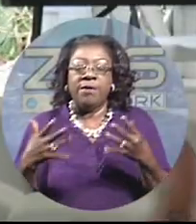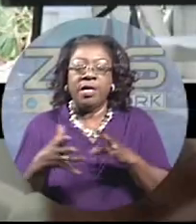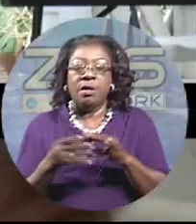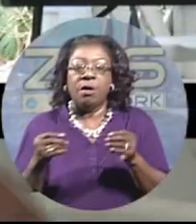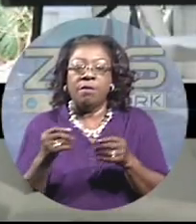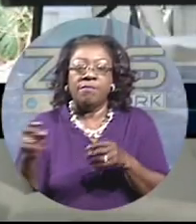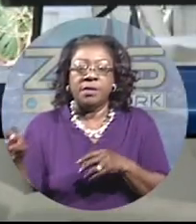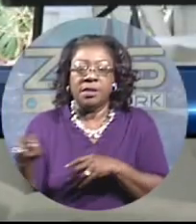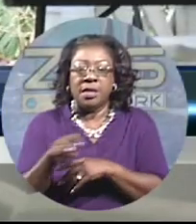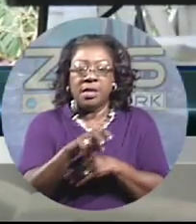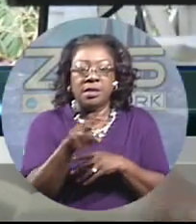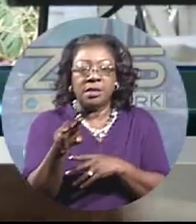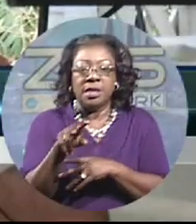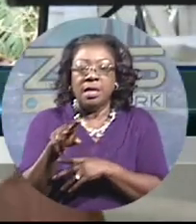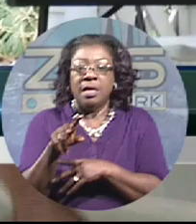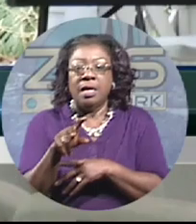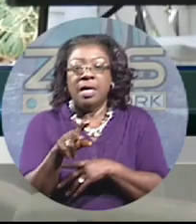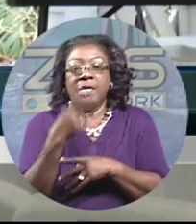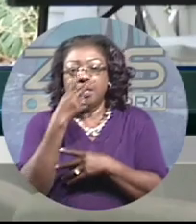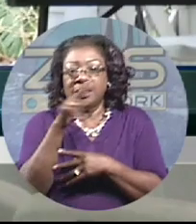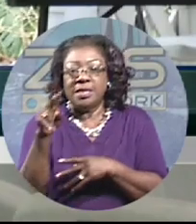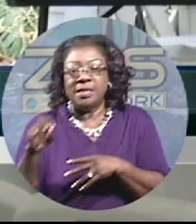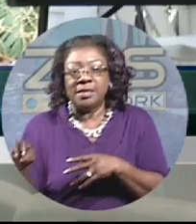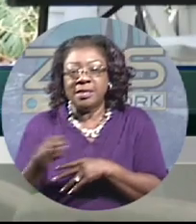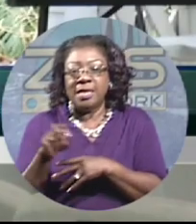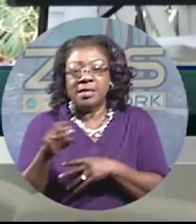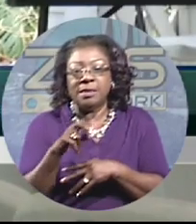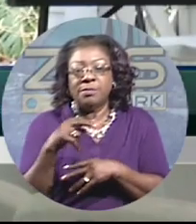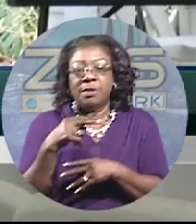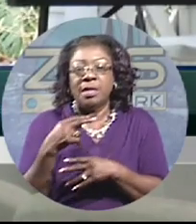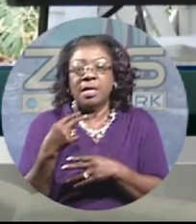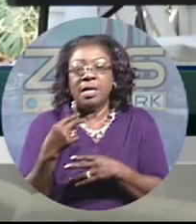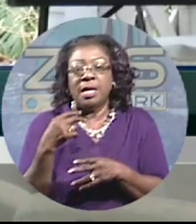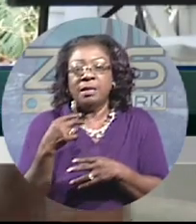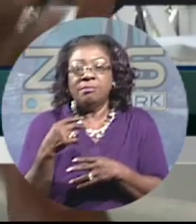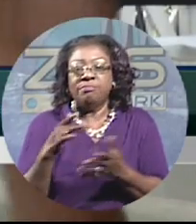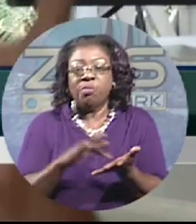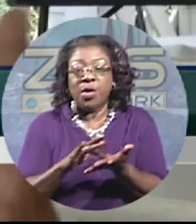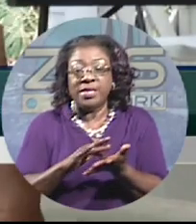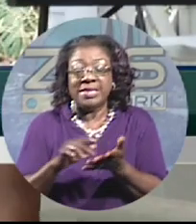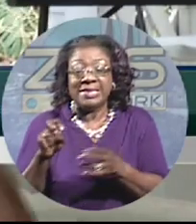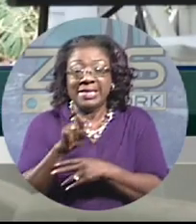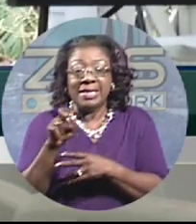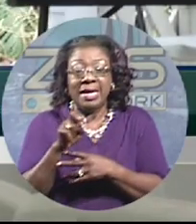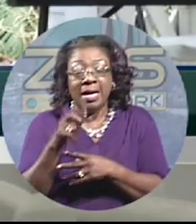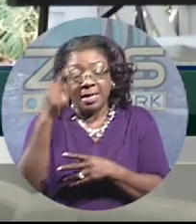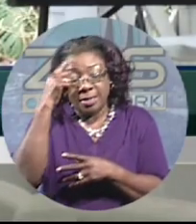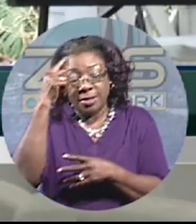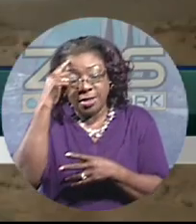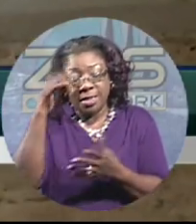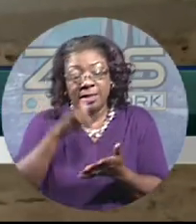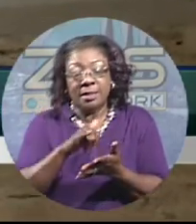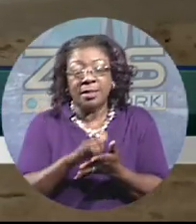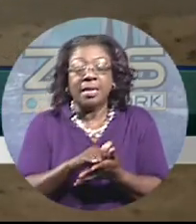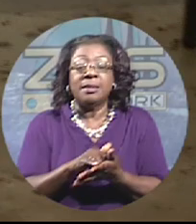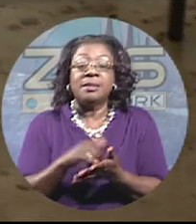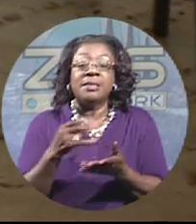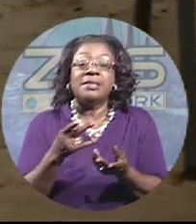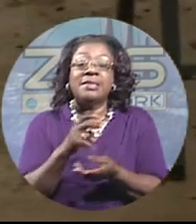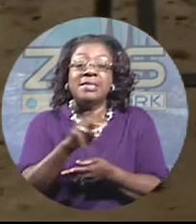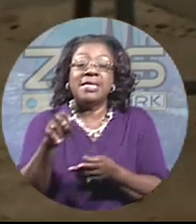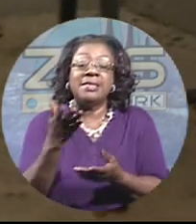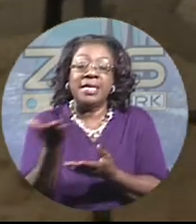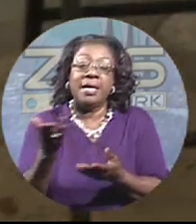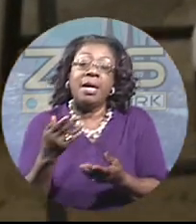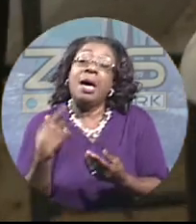National Geographic or Discovery Channel. They see these venomous snakes and they're like, oh, that means all snakes are venomous. That's not true. He says